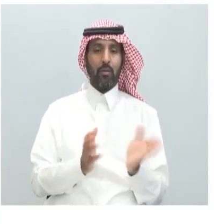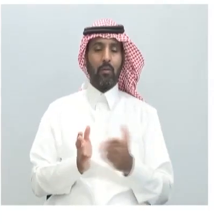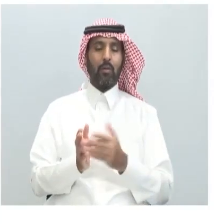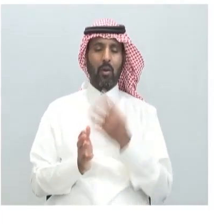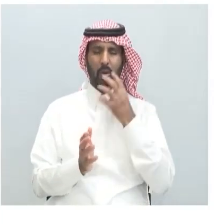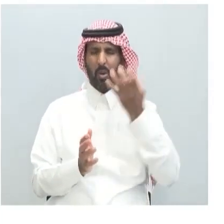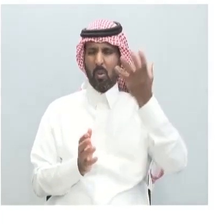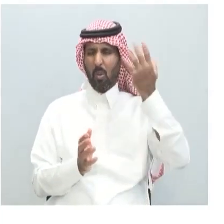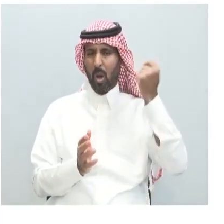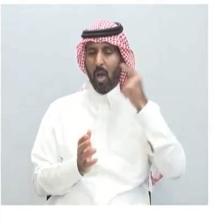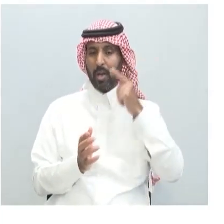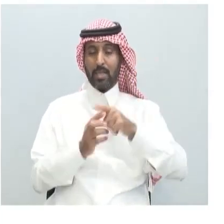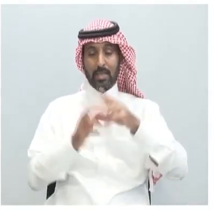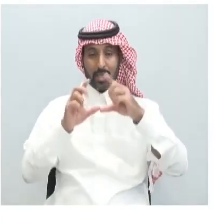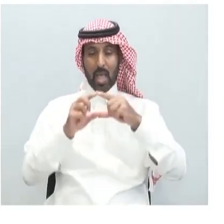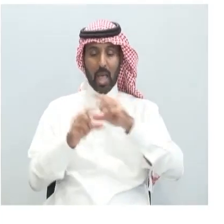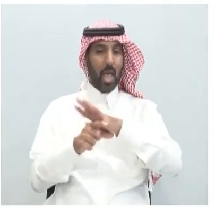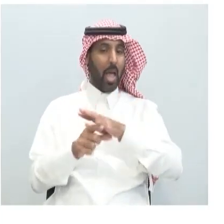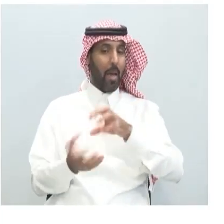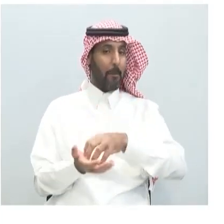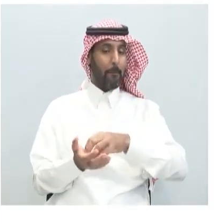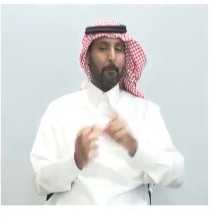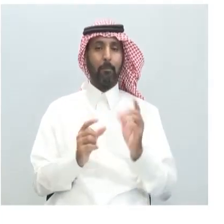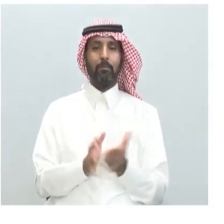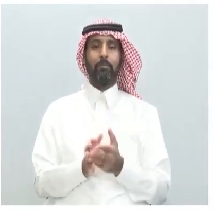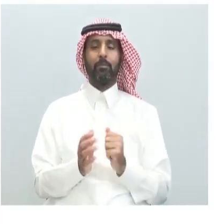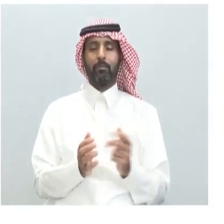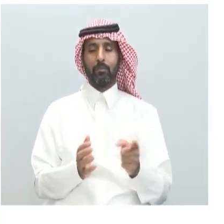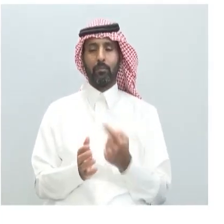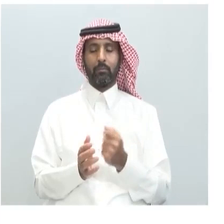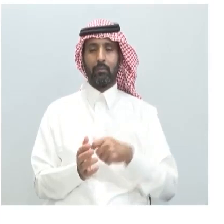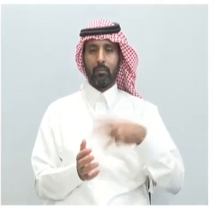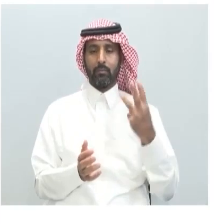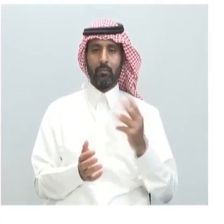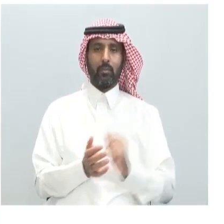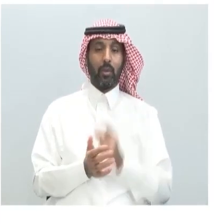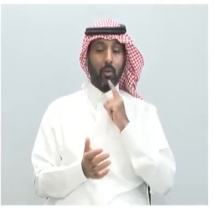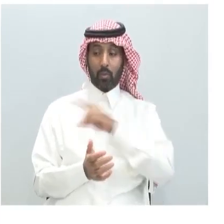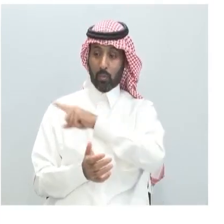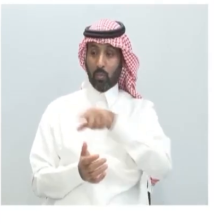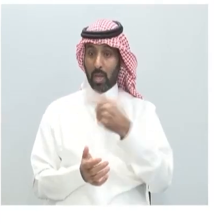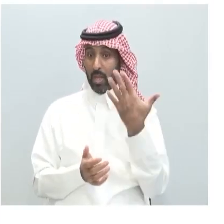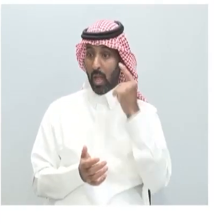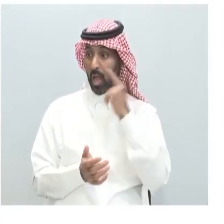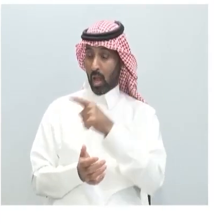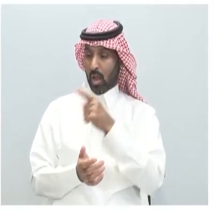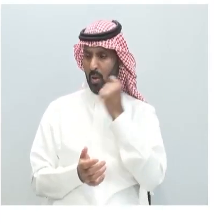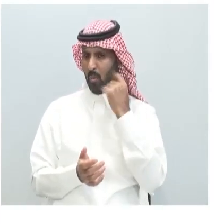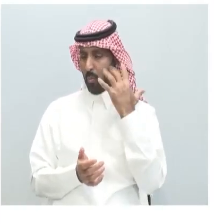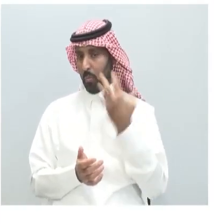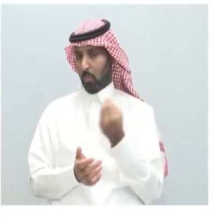old age Egyptian nationality rug. Very good. Number three, there are new